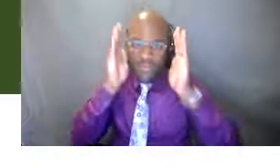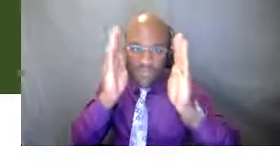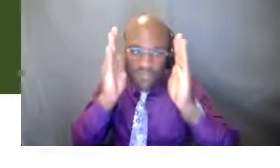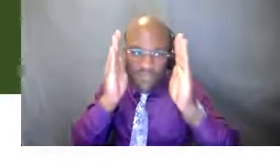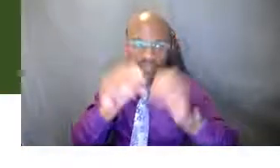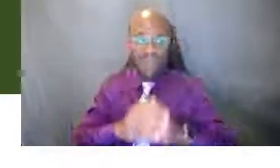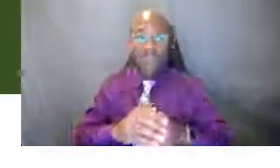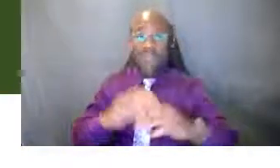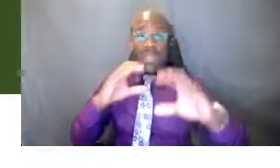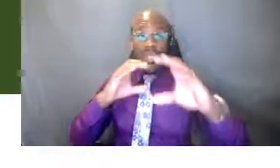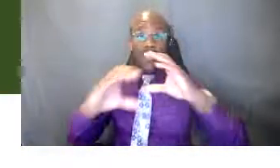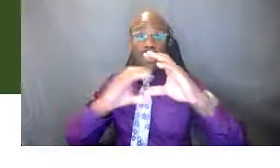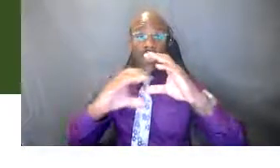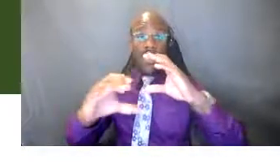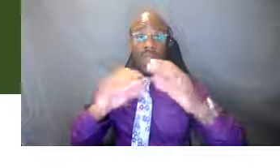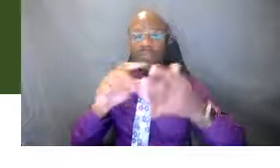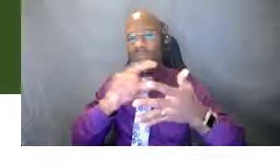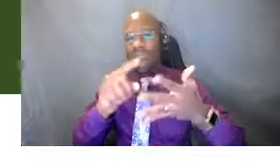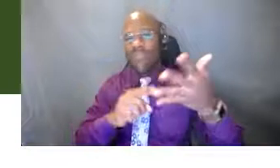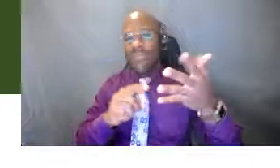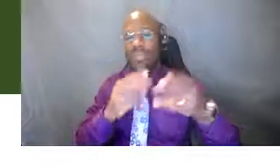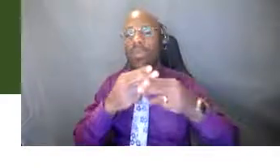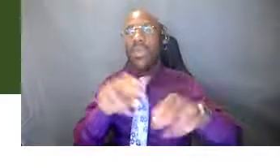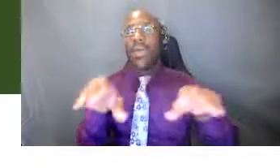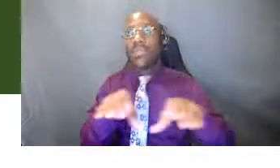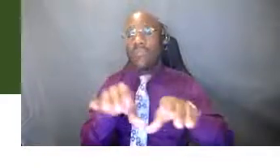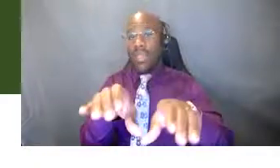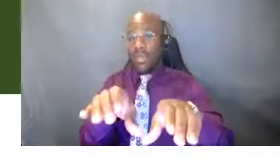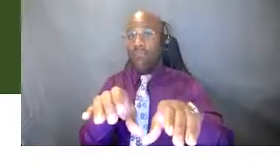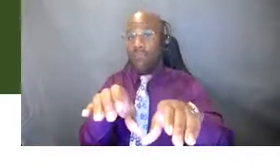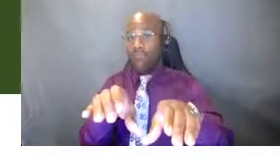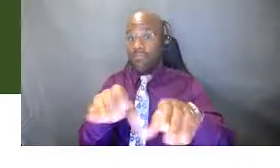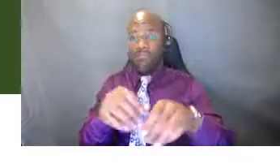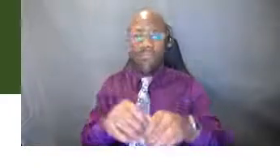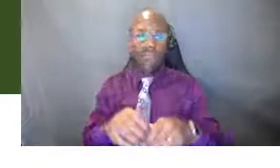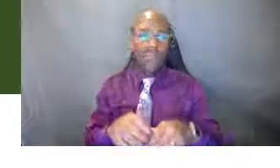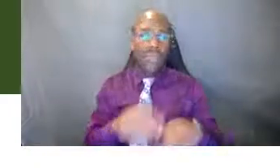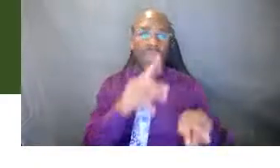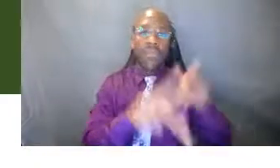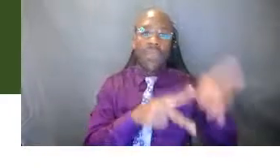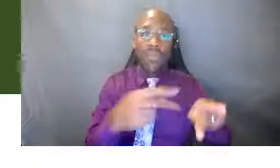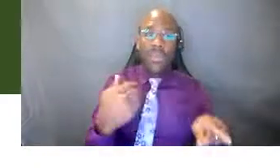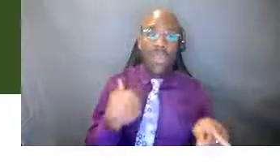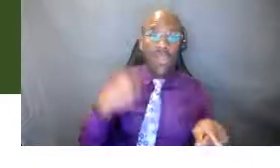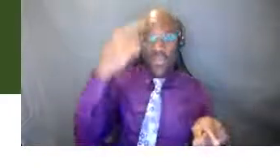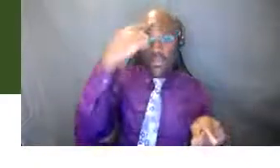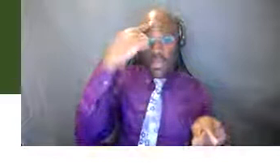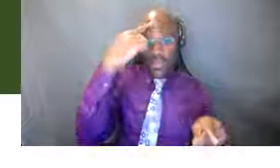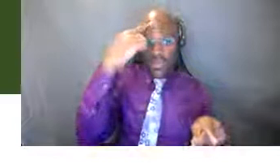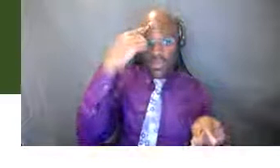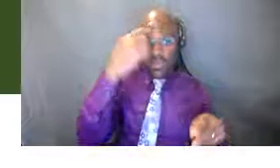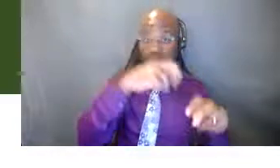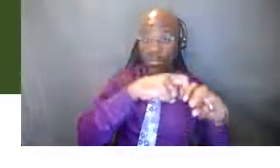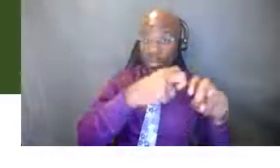communicating, those types of activities. And people with mental illness in a crisis are